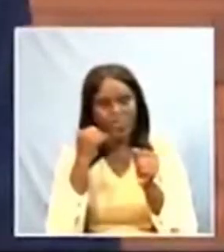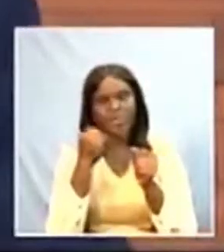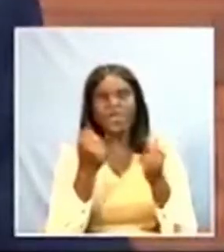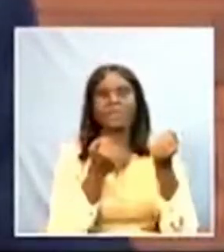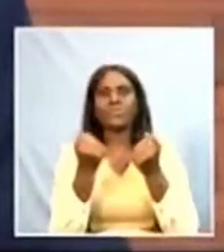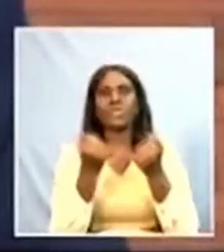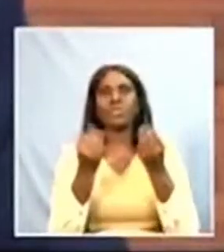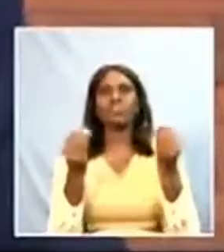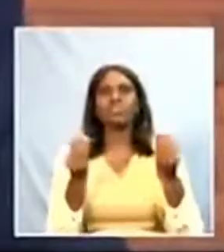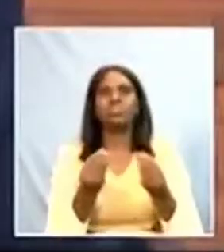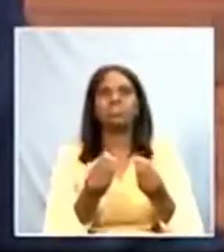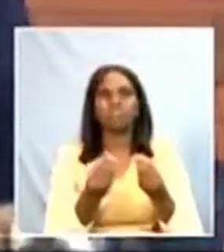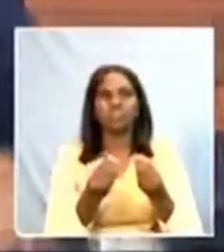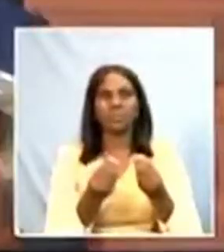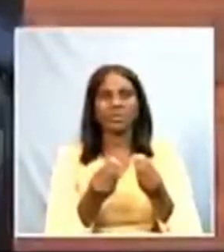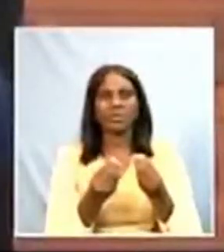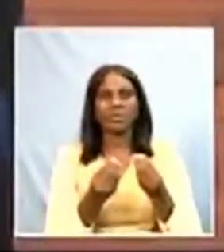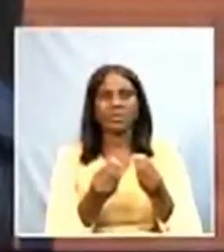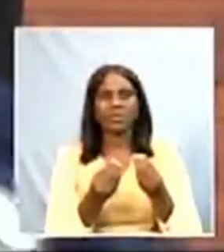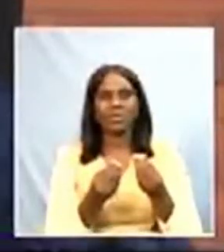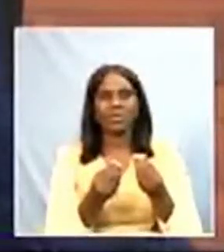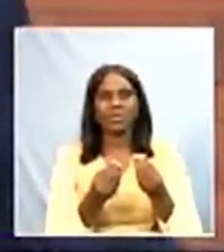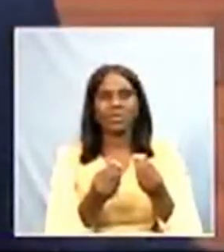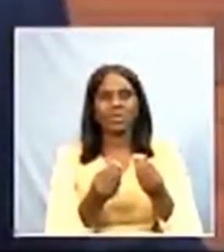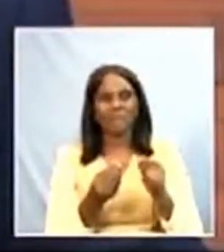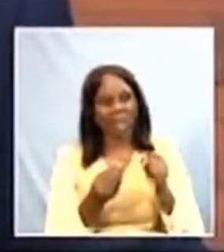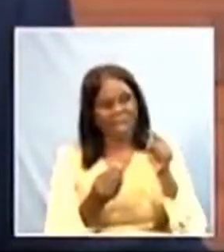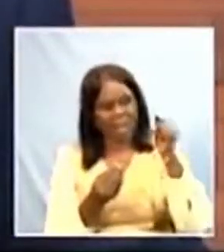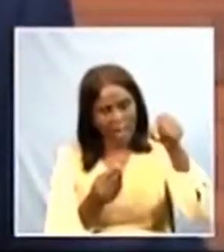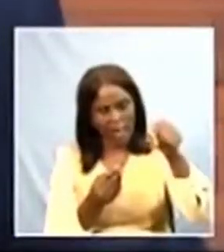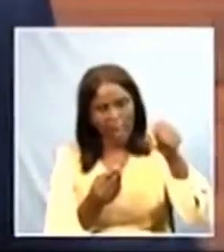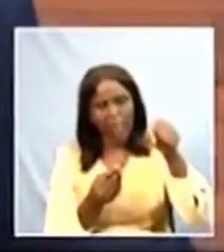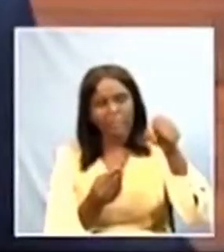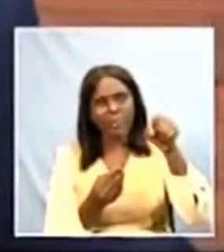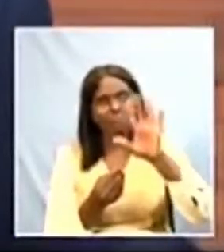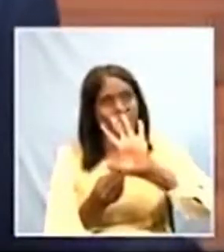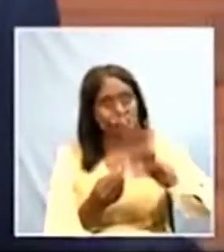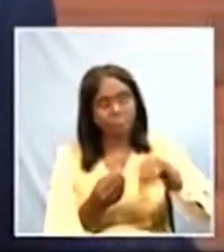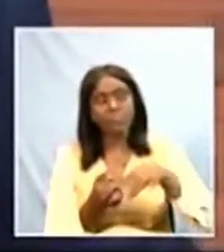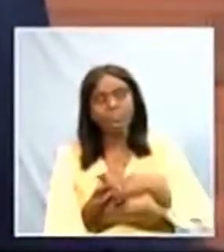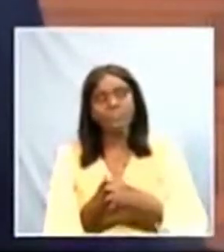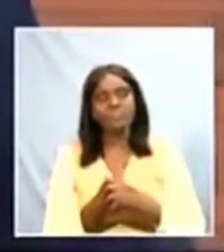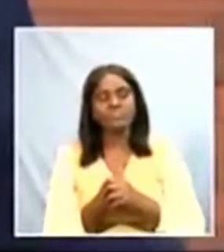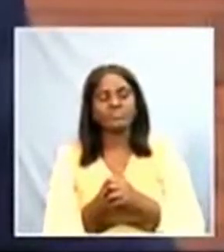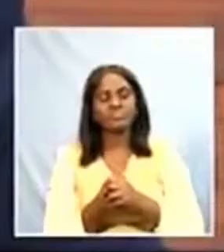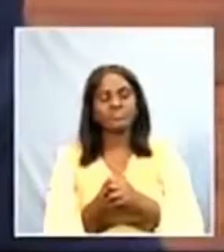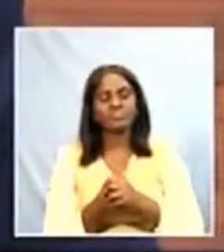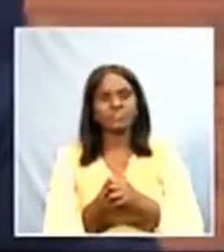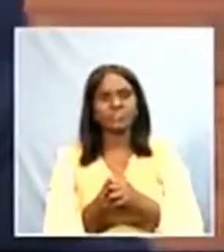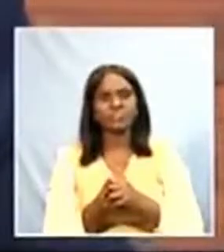stuck. We had to up here on office. Anyway,